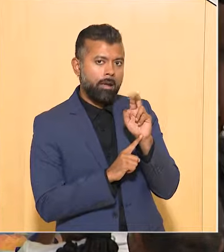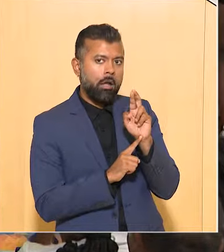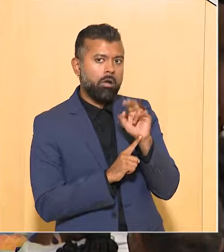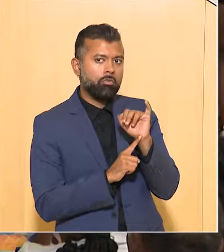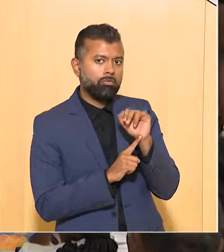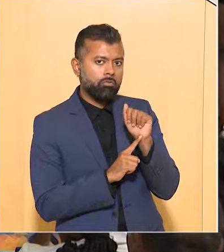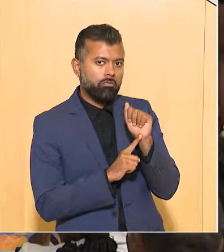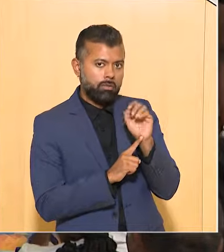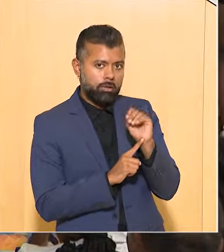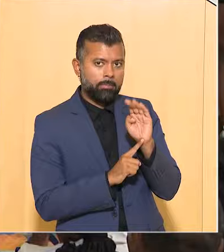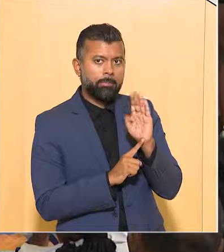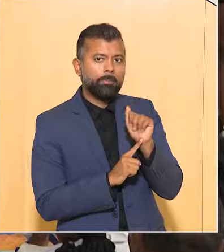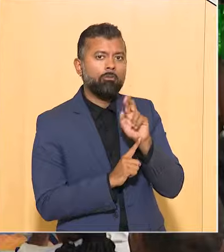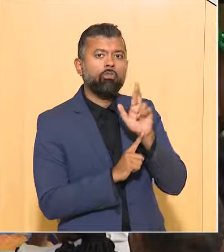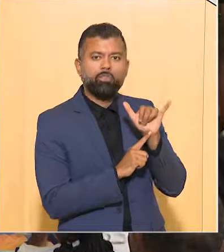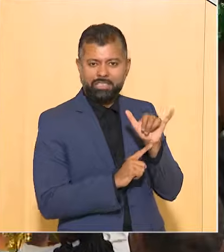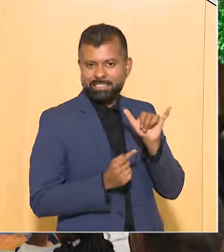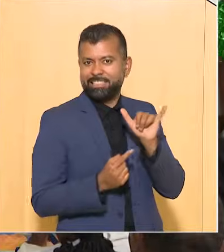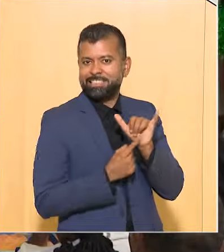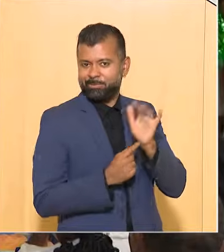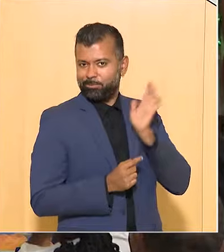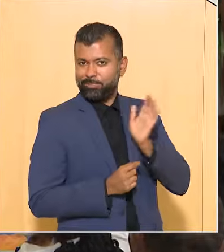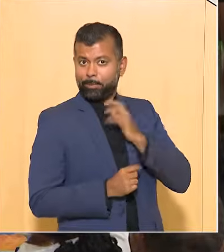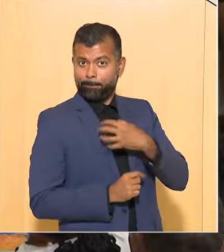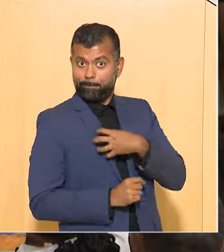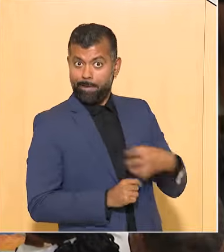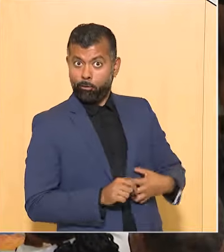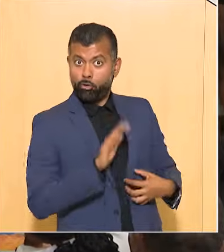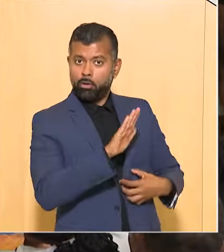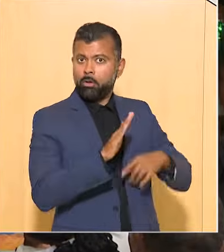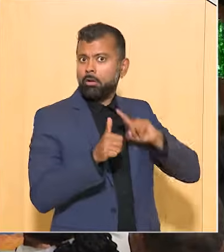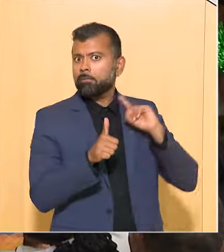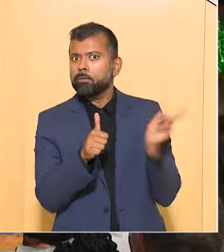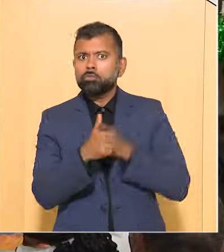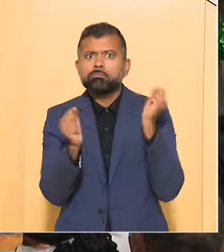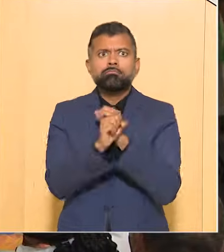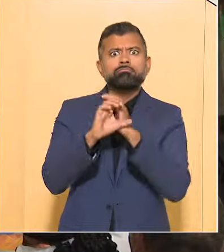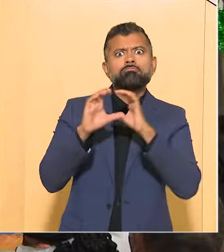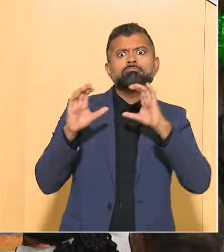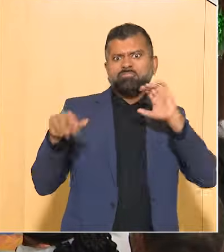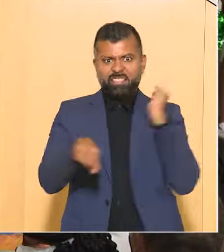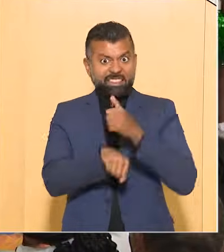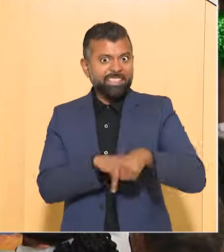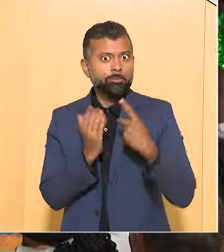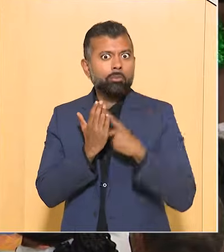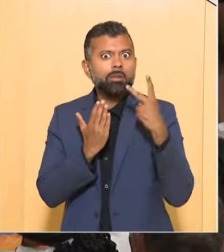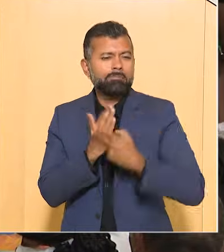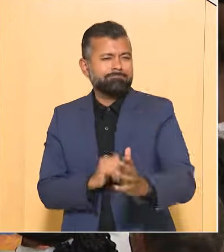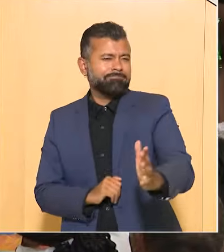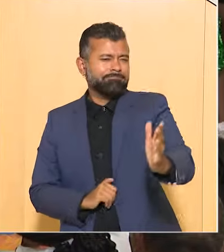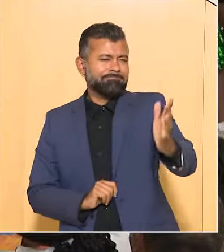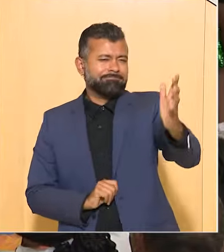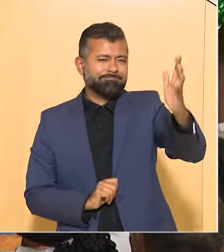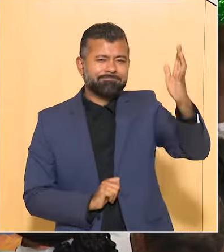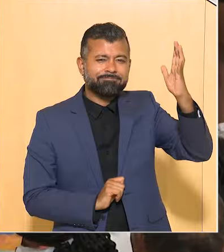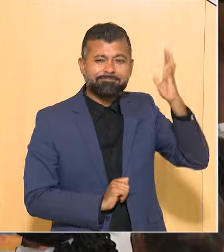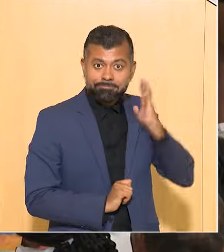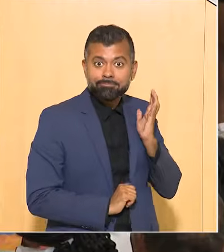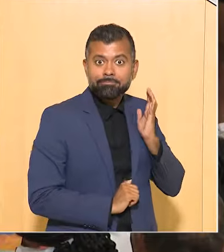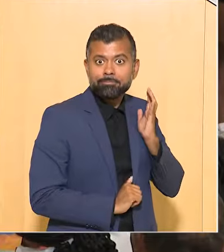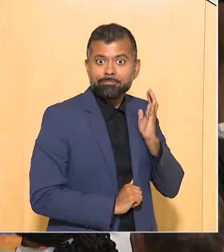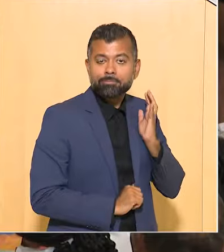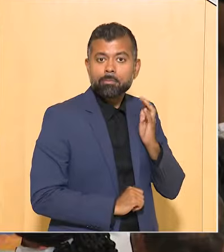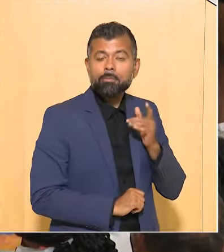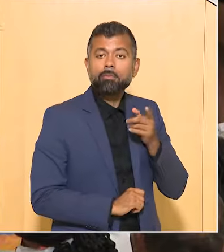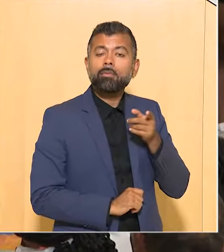And we keep the mayor always say that whatever comes in hand, we have to get programs that nobody will take them away. And we